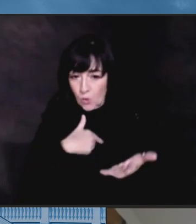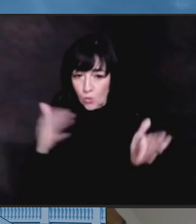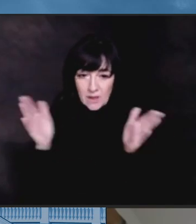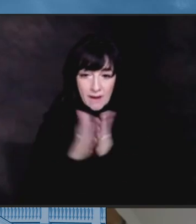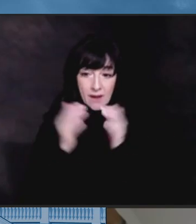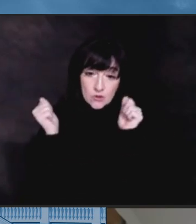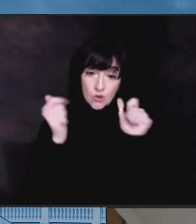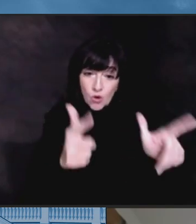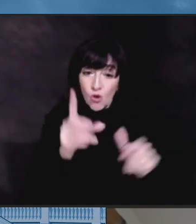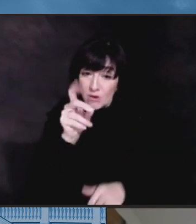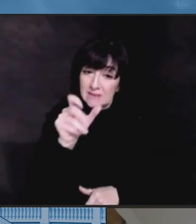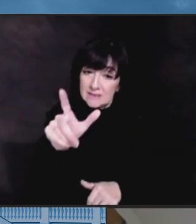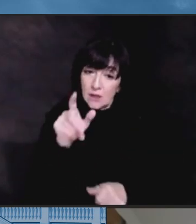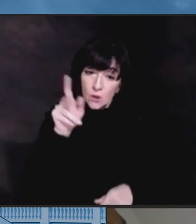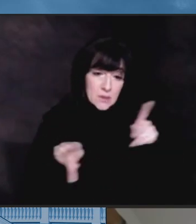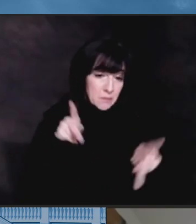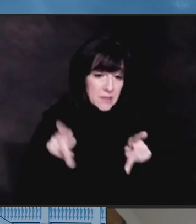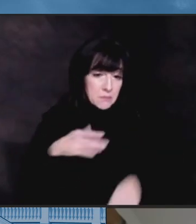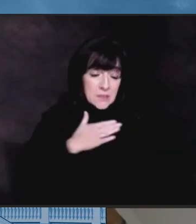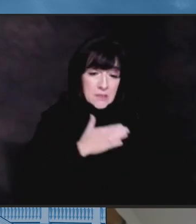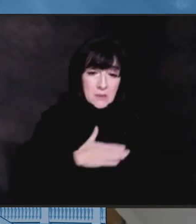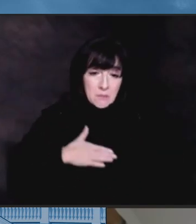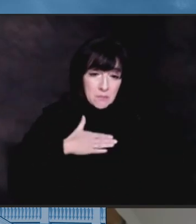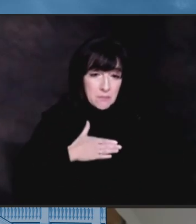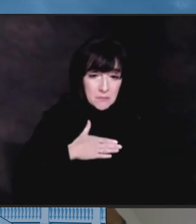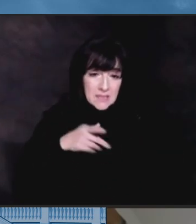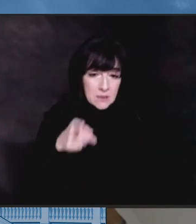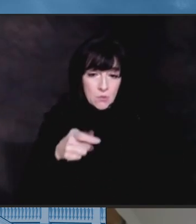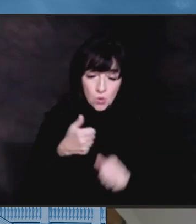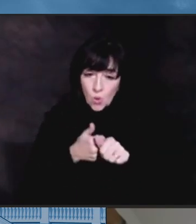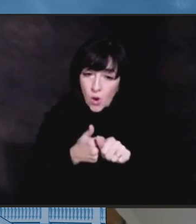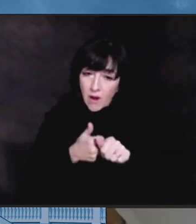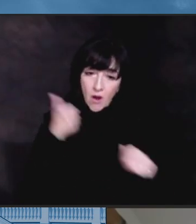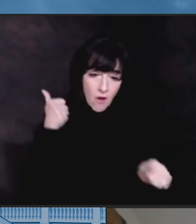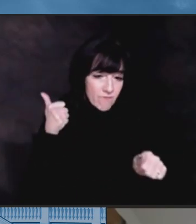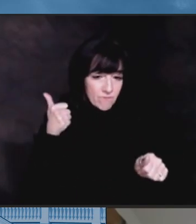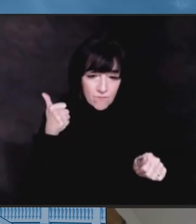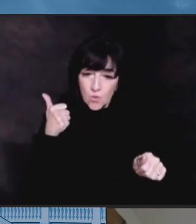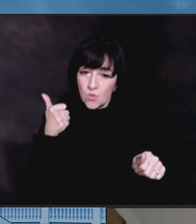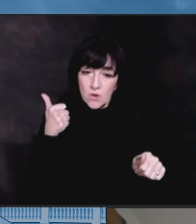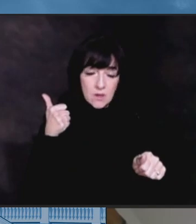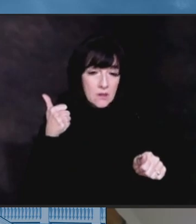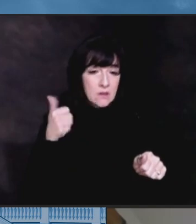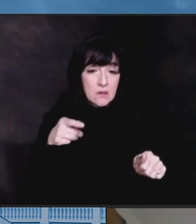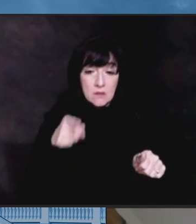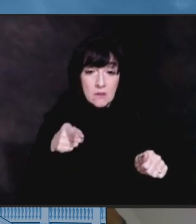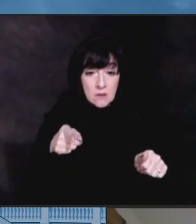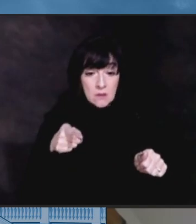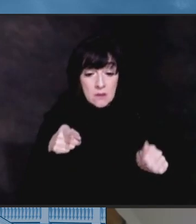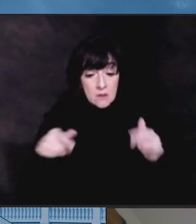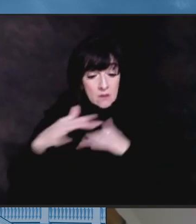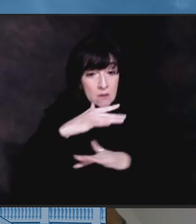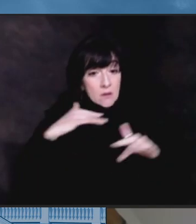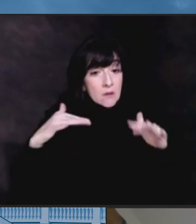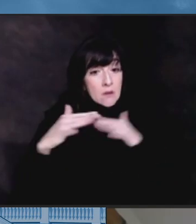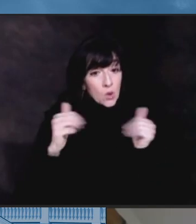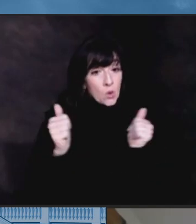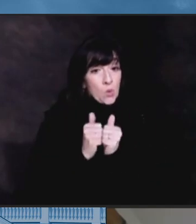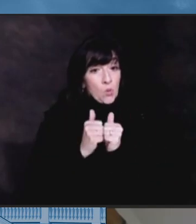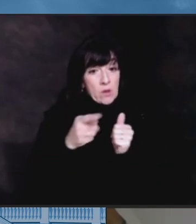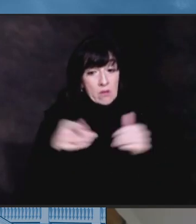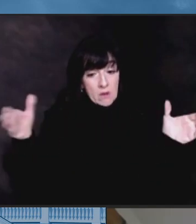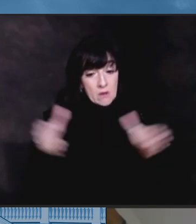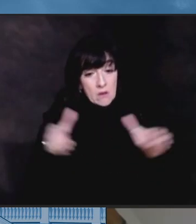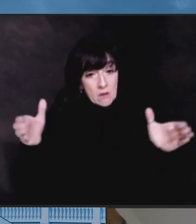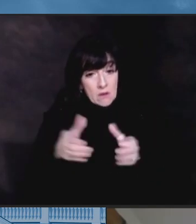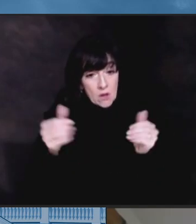Delawareans to be advised to avoid gathering indoors with anyone that's outside of your household. So if that person next to